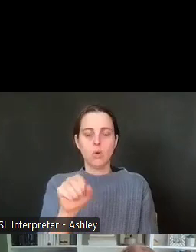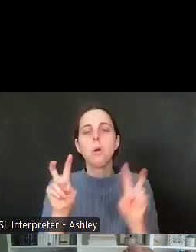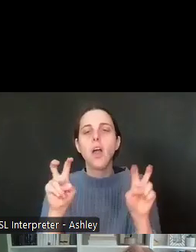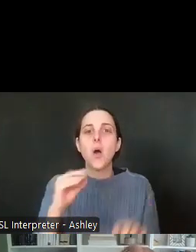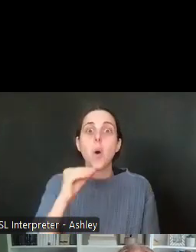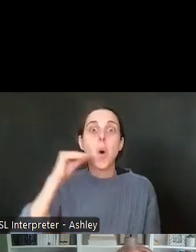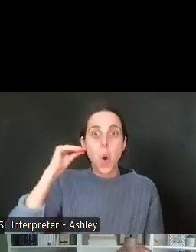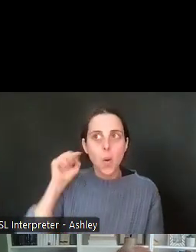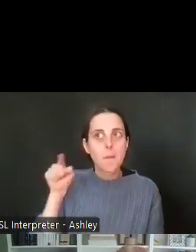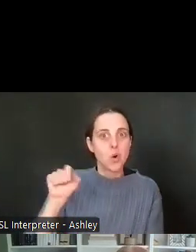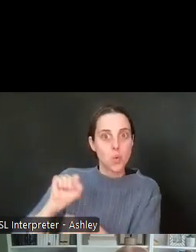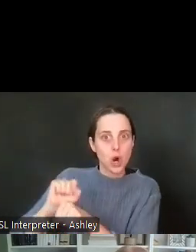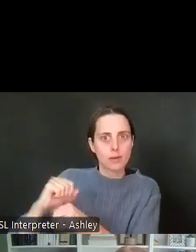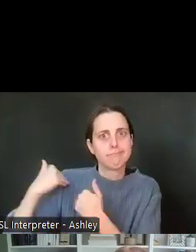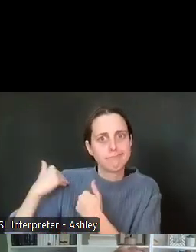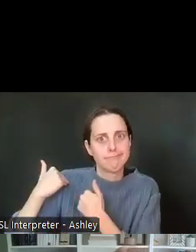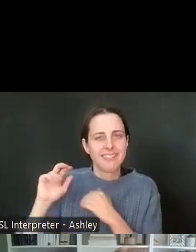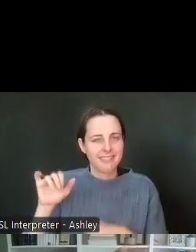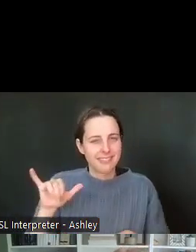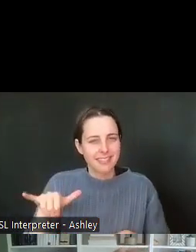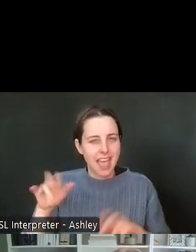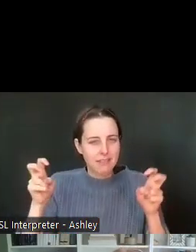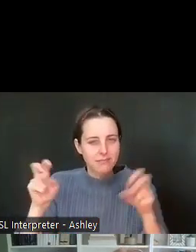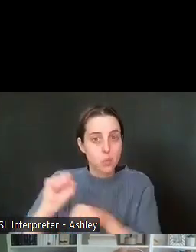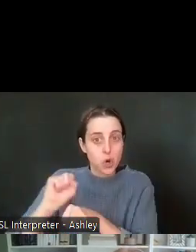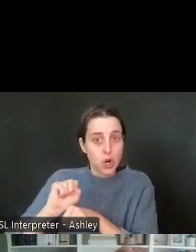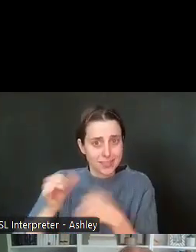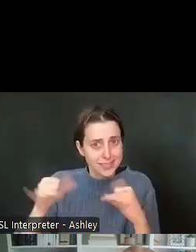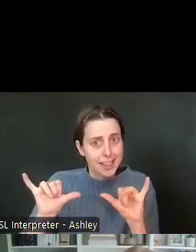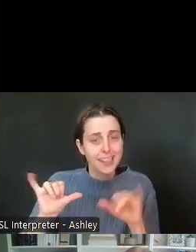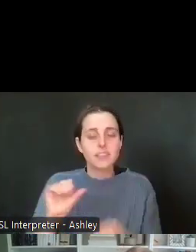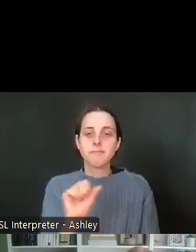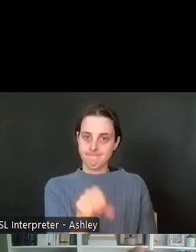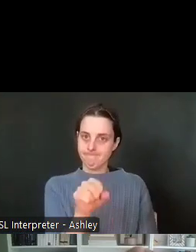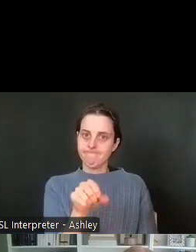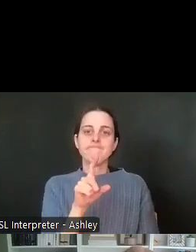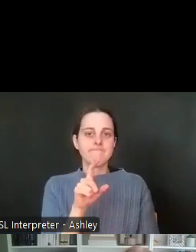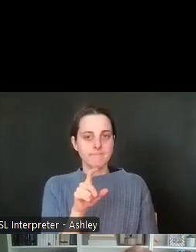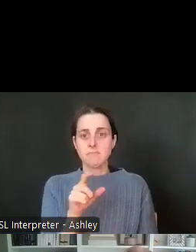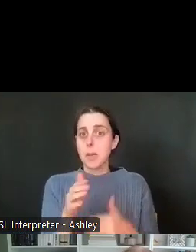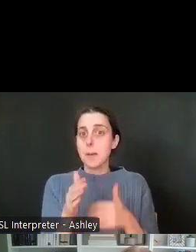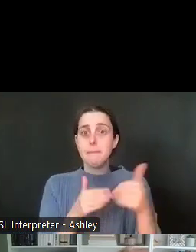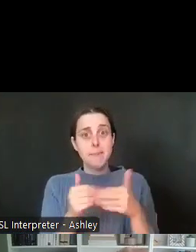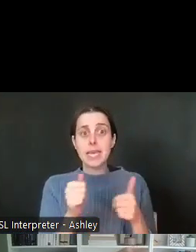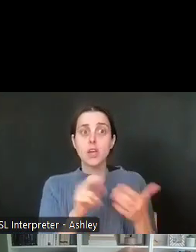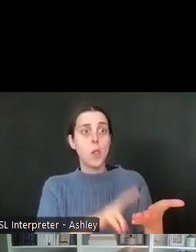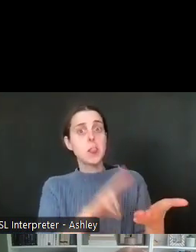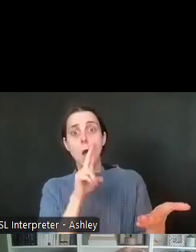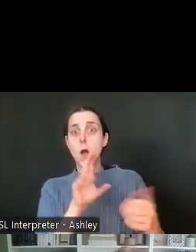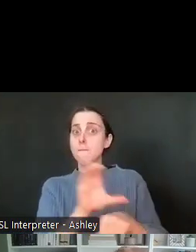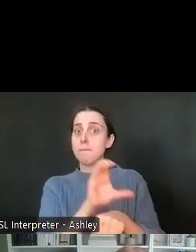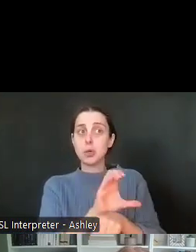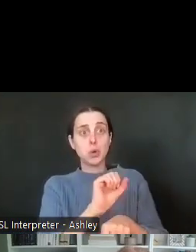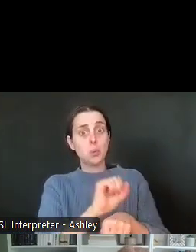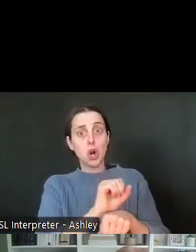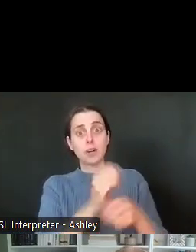about how much time are you devoting to your job, maybe you leave work, maybe you log off every day at 5 p.m.